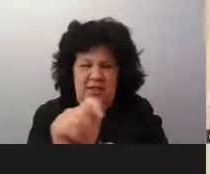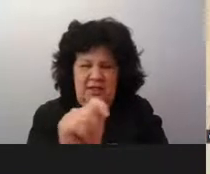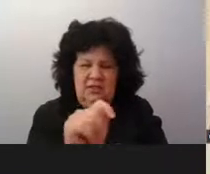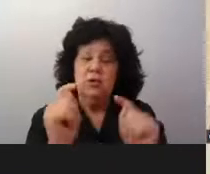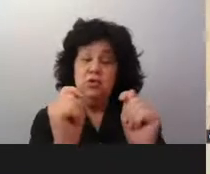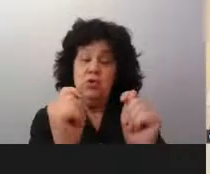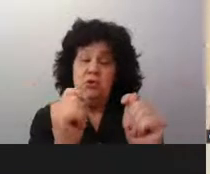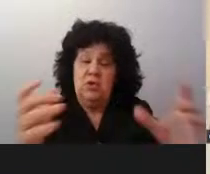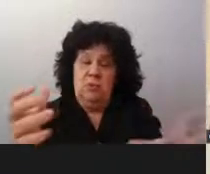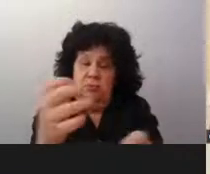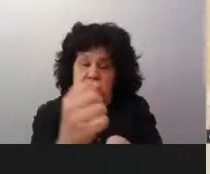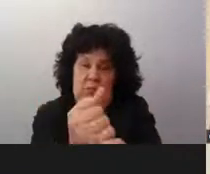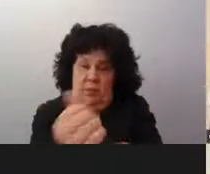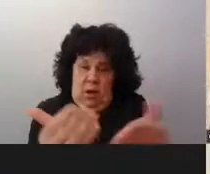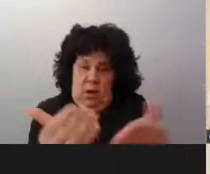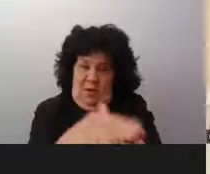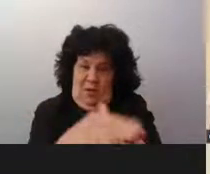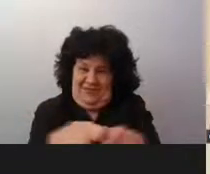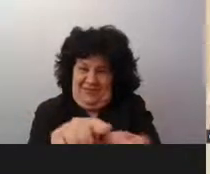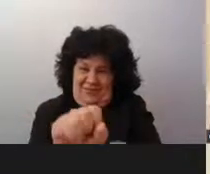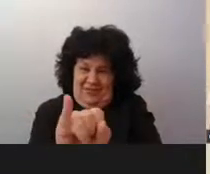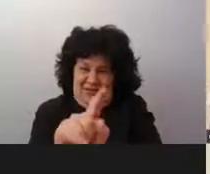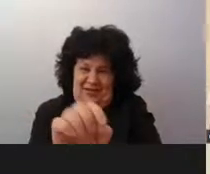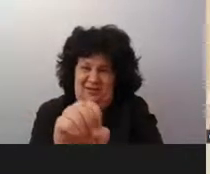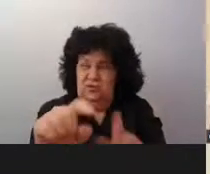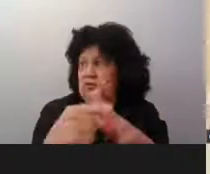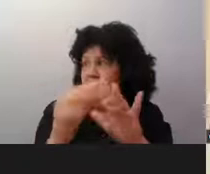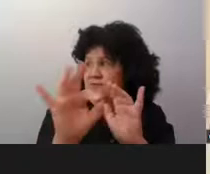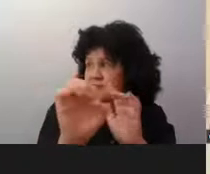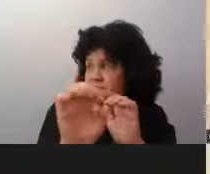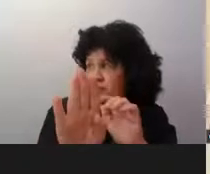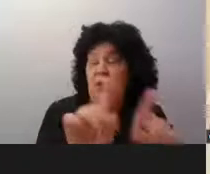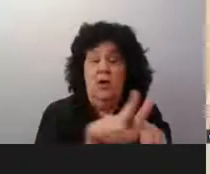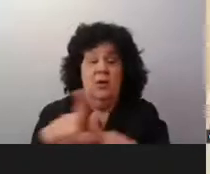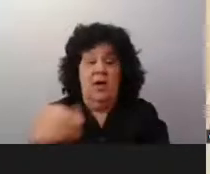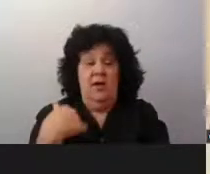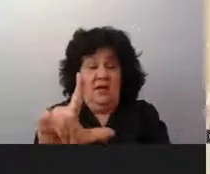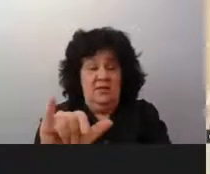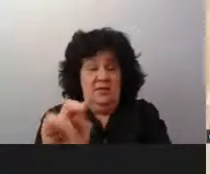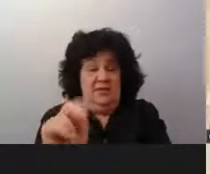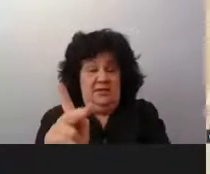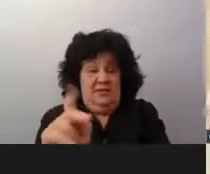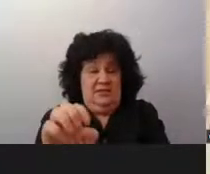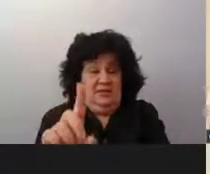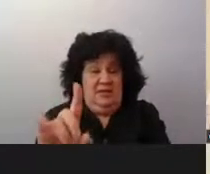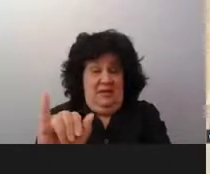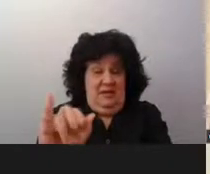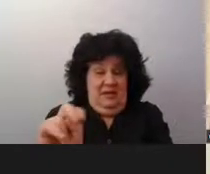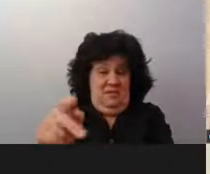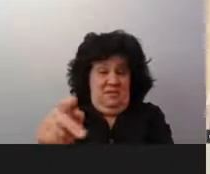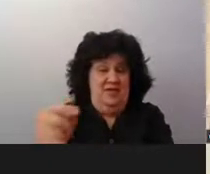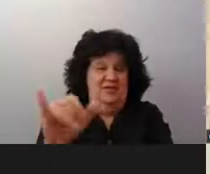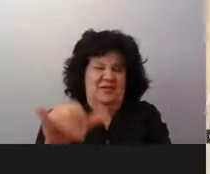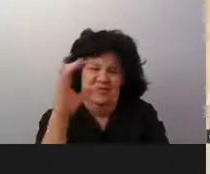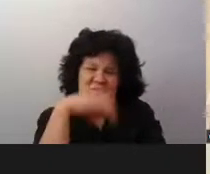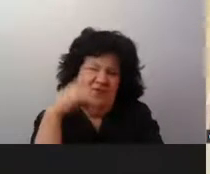starting in February. We also currently have a LinkedIn page, which is unusual for a federal tool, but it's there. It's Sustainable